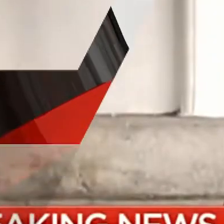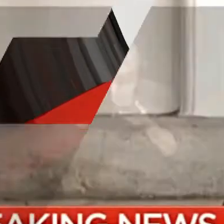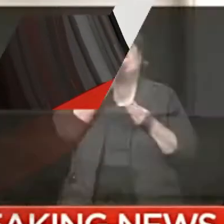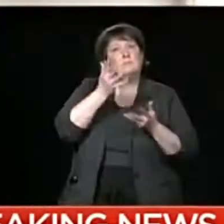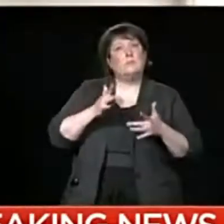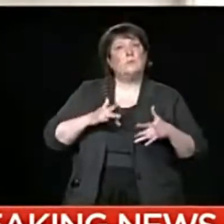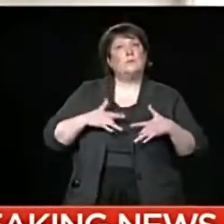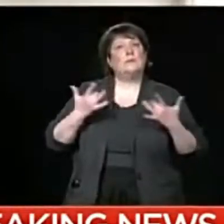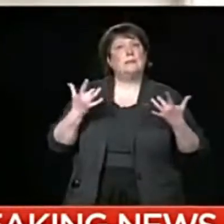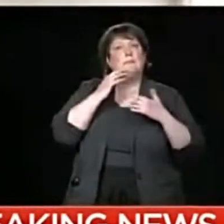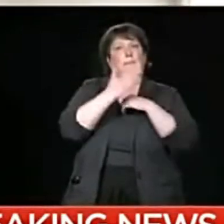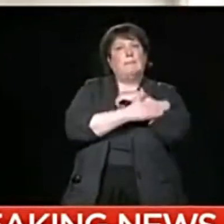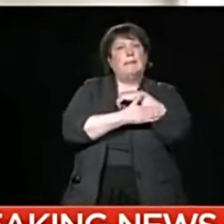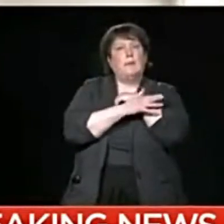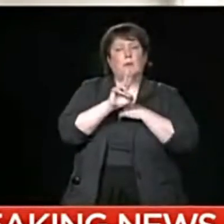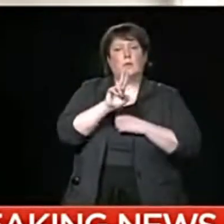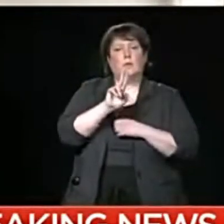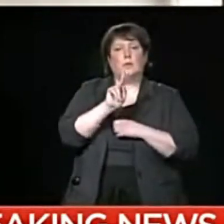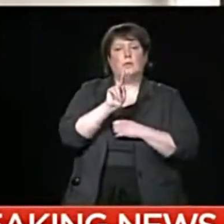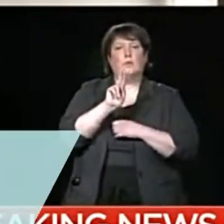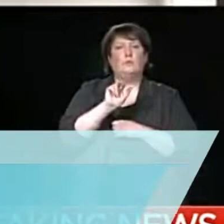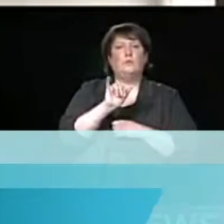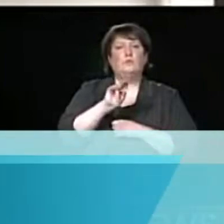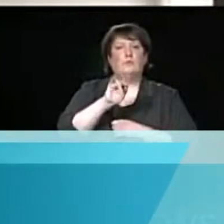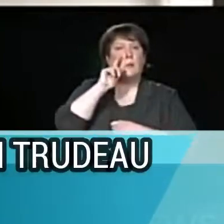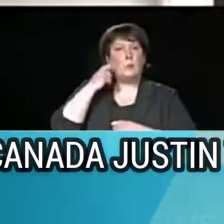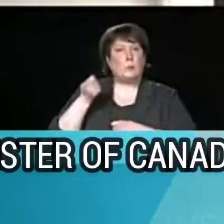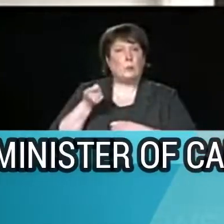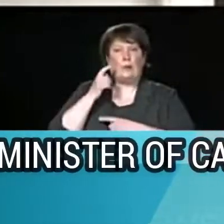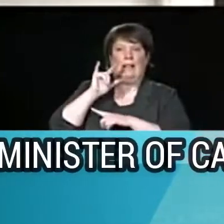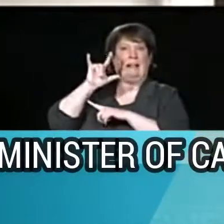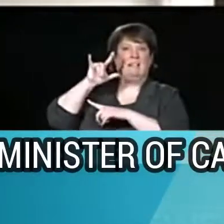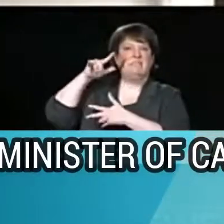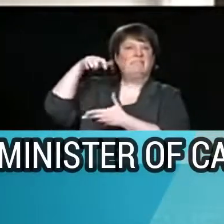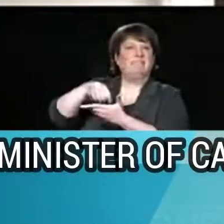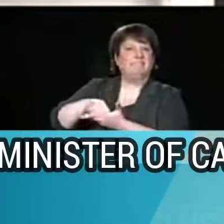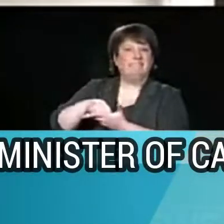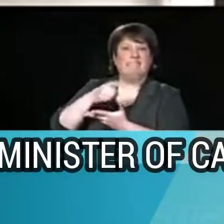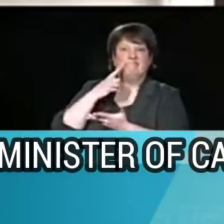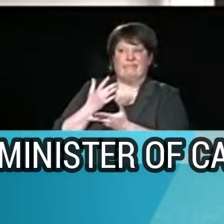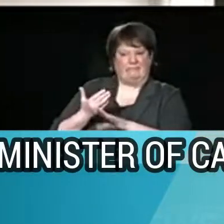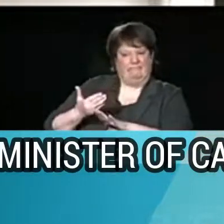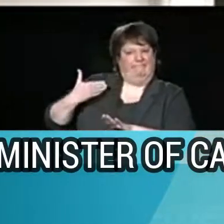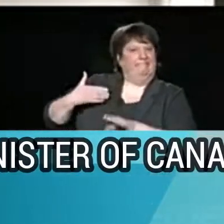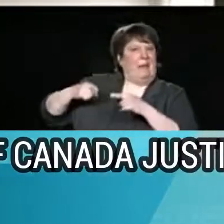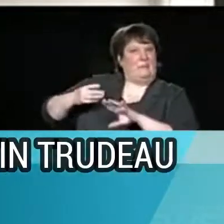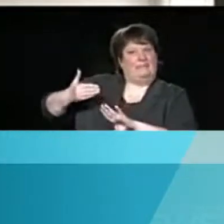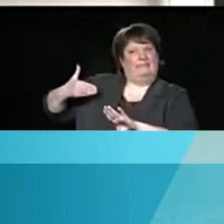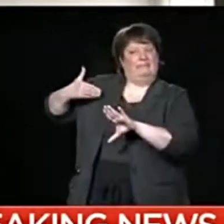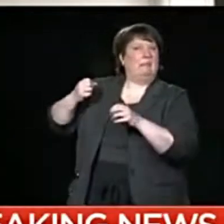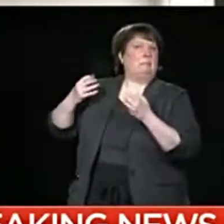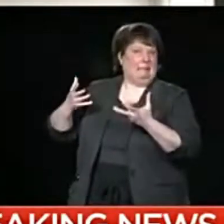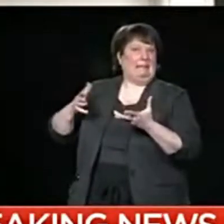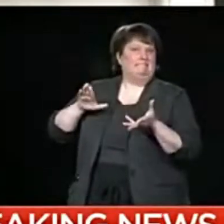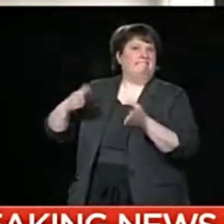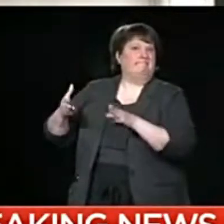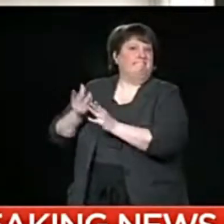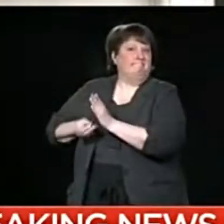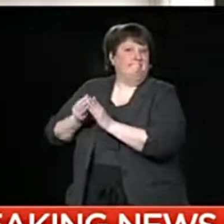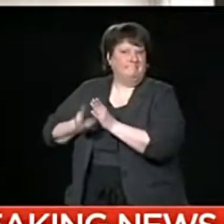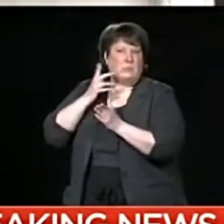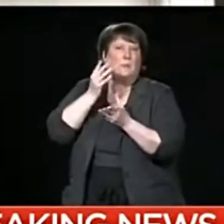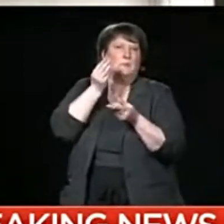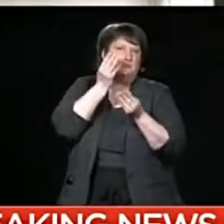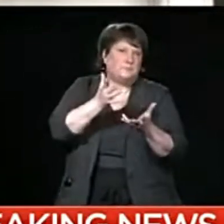Ukrainian International Airlines tragedy that took so many innocent lives earlier this year. Even as we face this